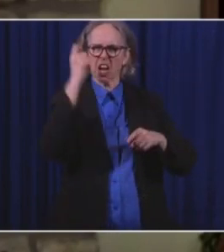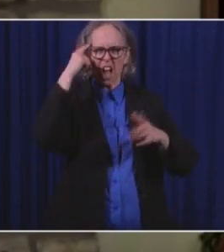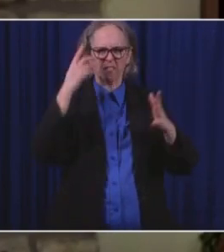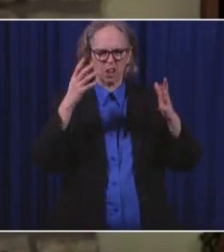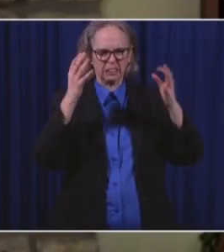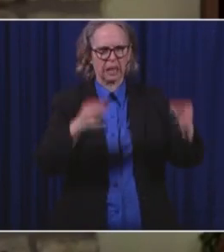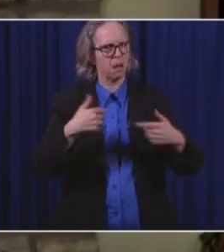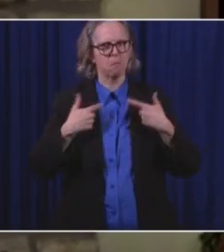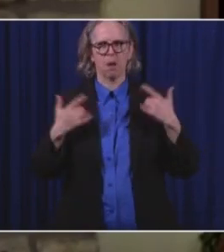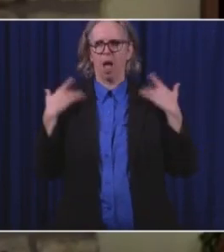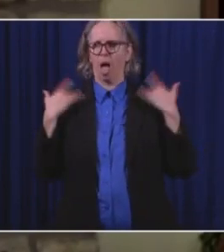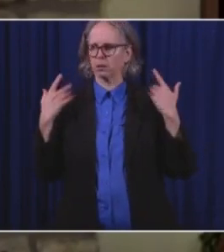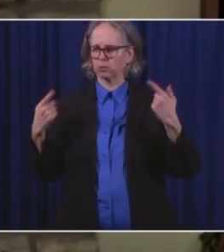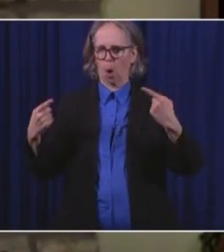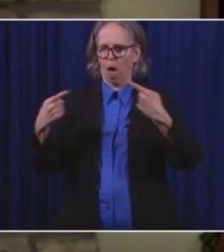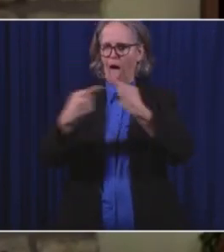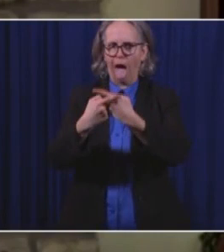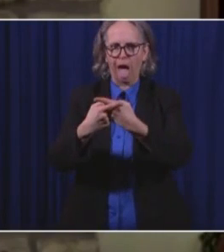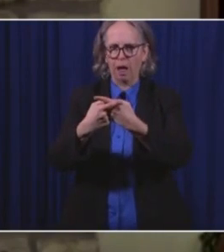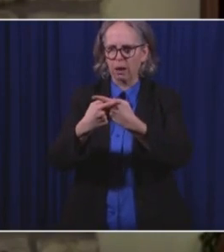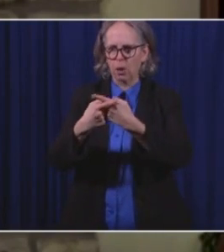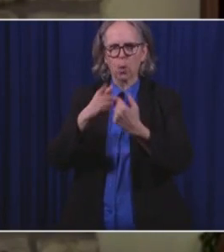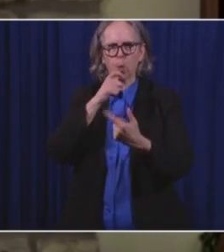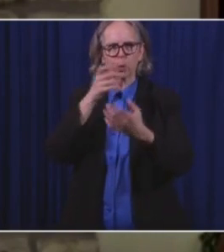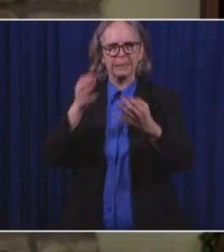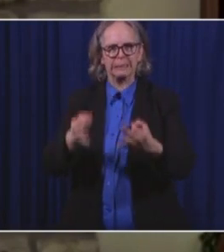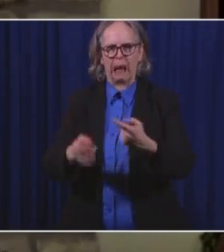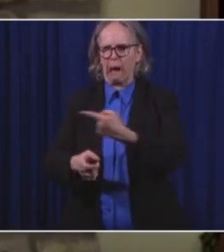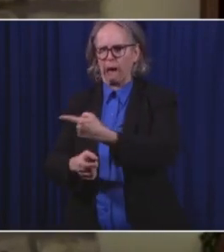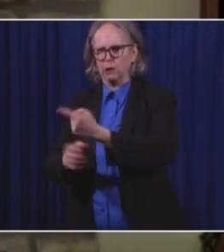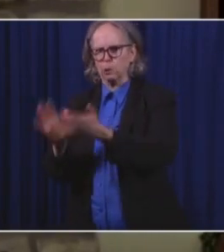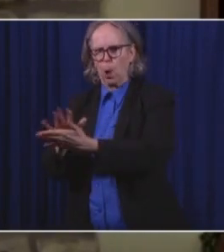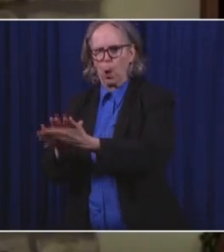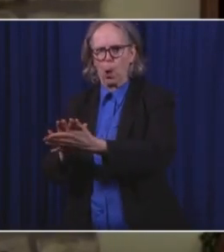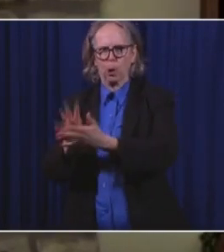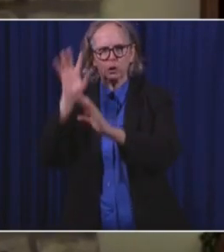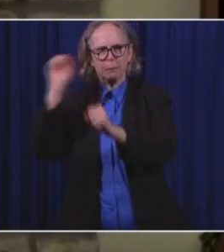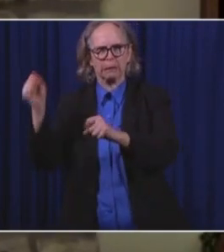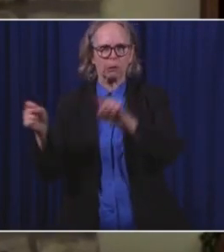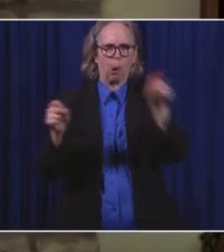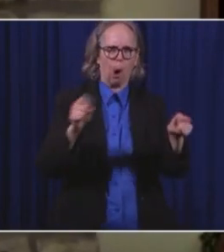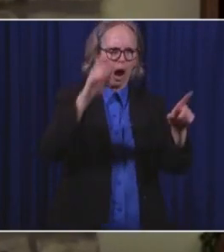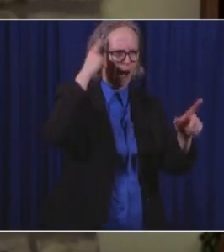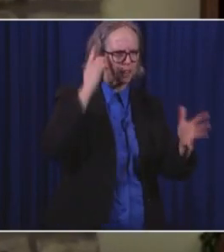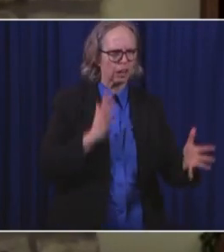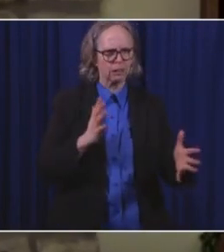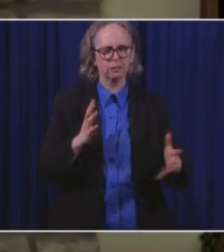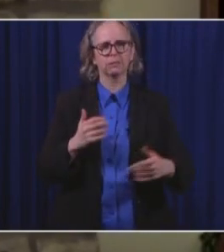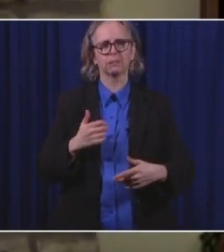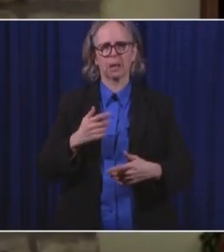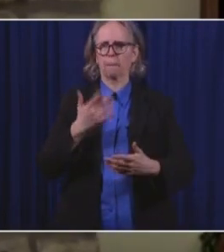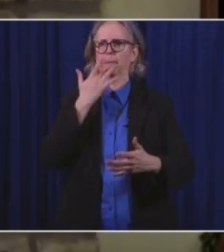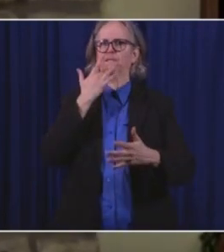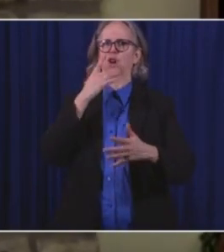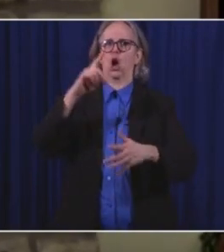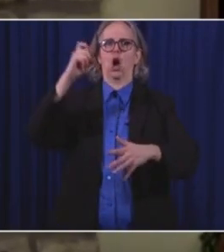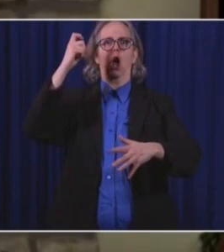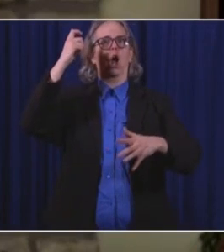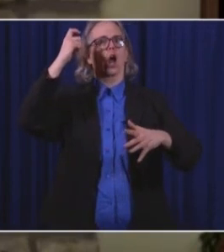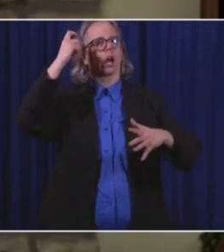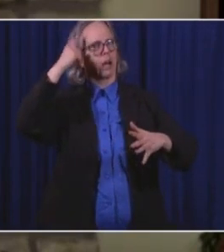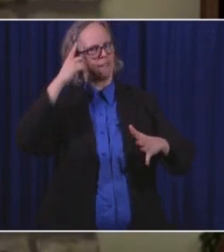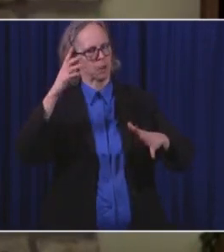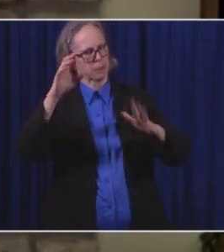difficult for one school to make that decision, and there needs to be some uniformity, and that really we would like to take a pause in winter